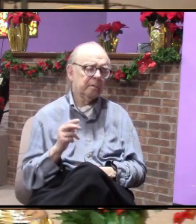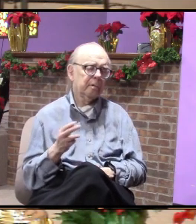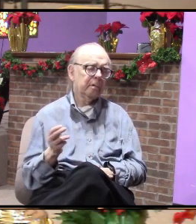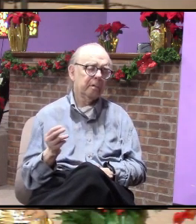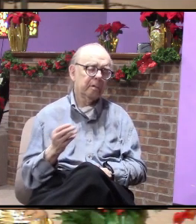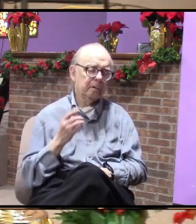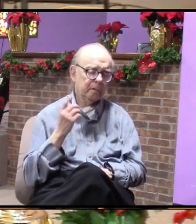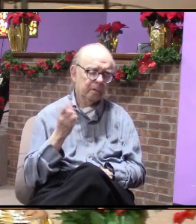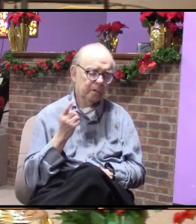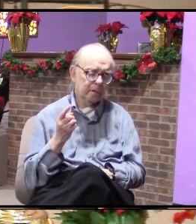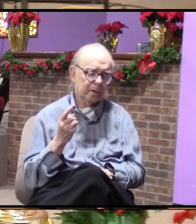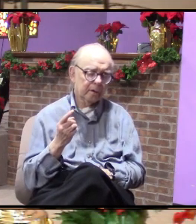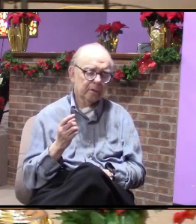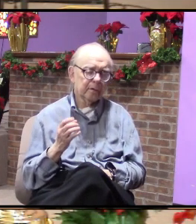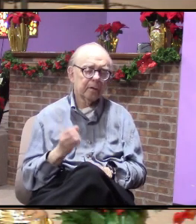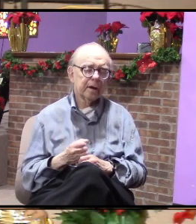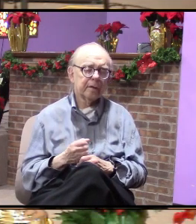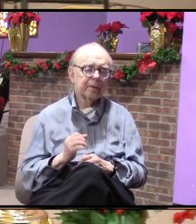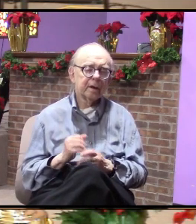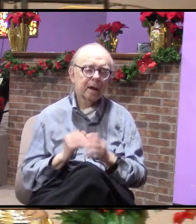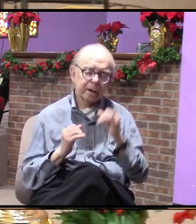I wonder who came up with that.